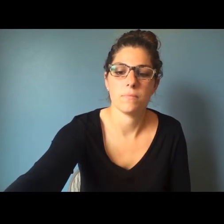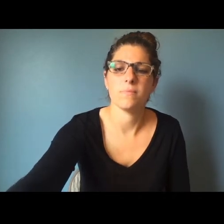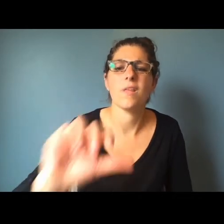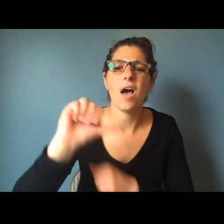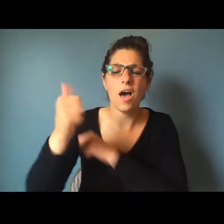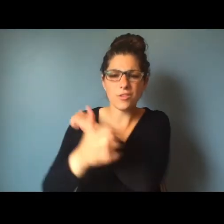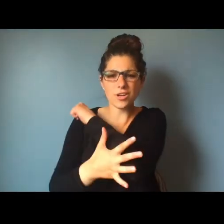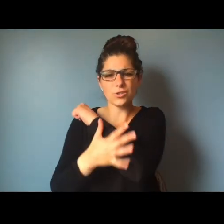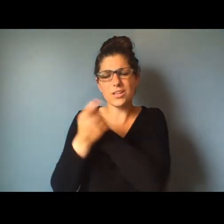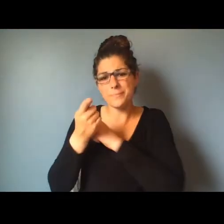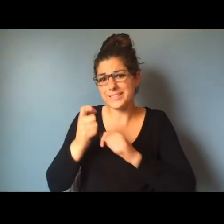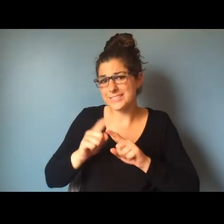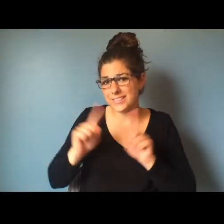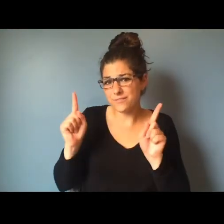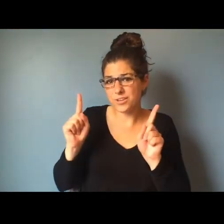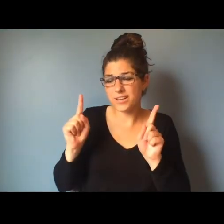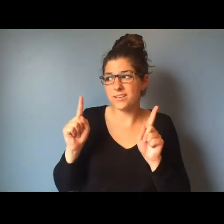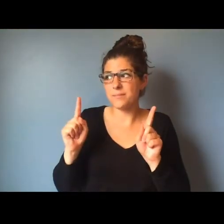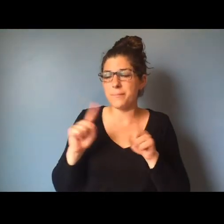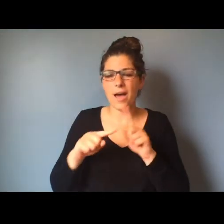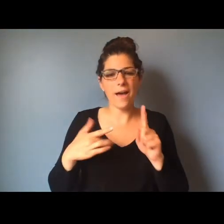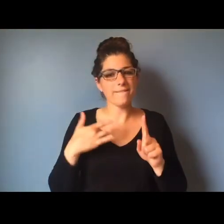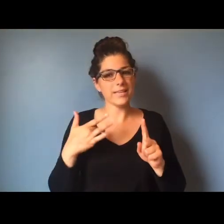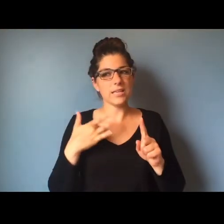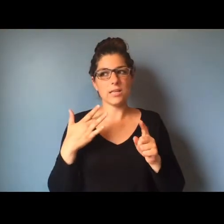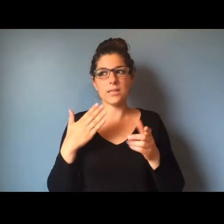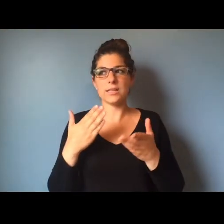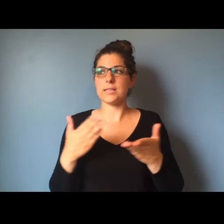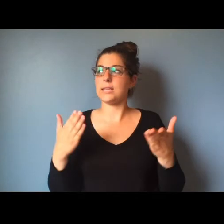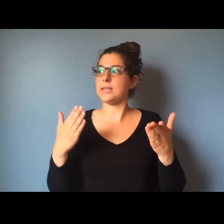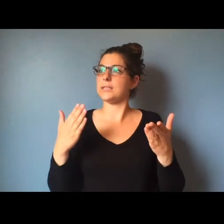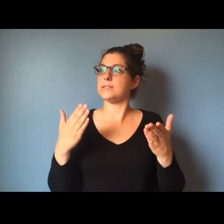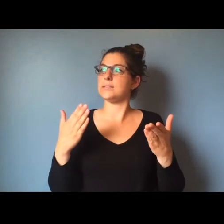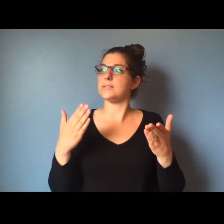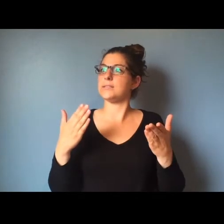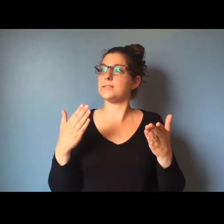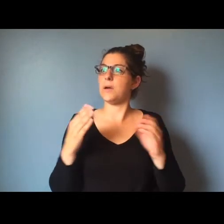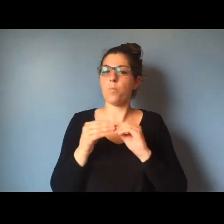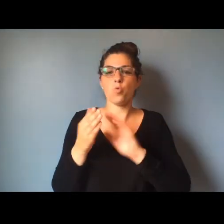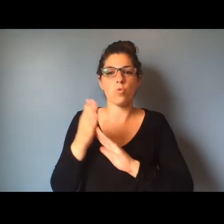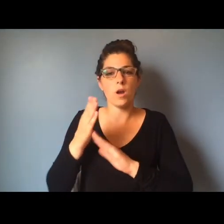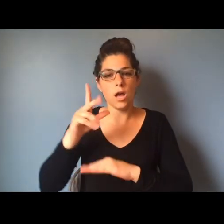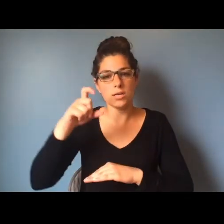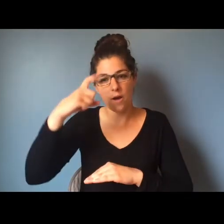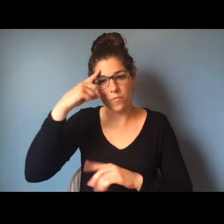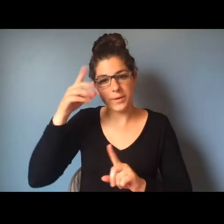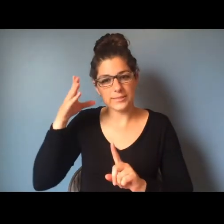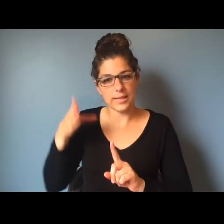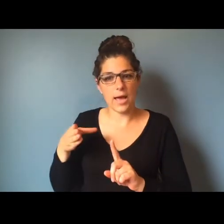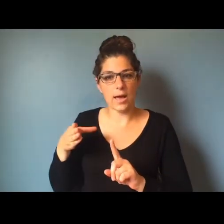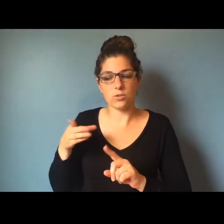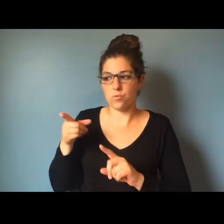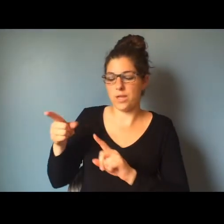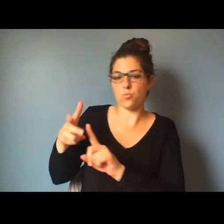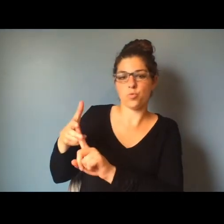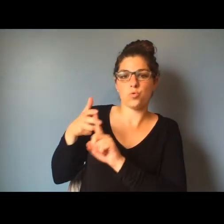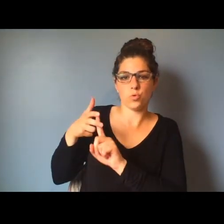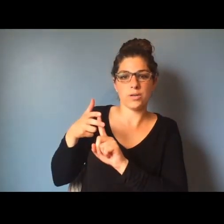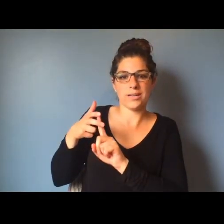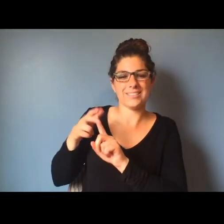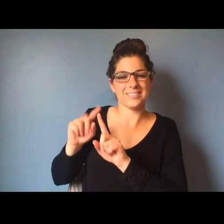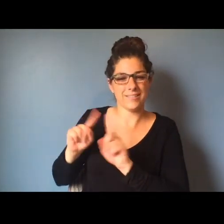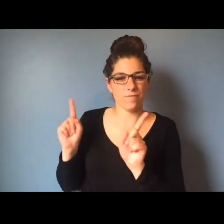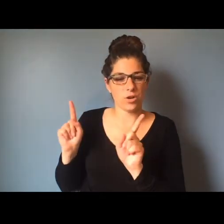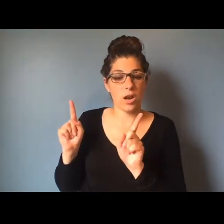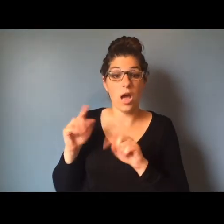I don't know. I feel like things are more off on like run on like the government side. So like their recruiting and everything looks different.